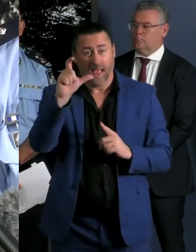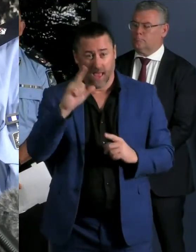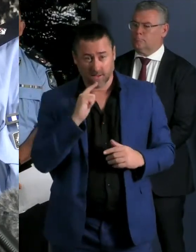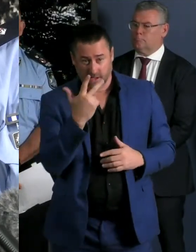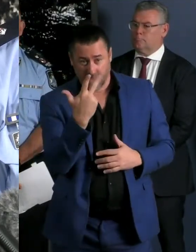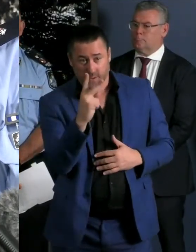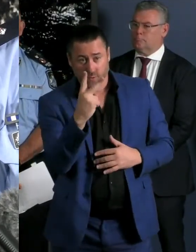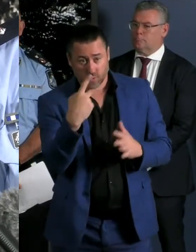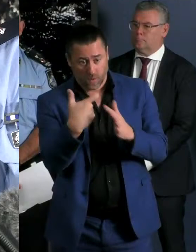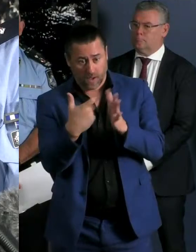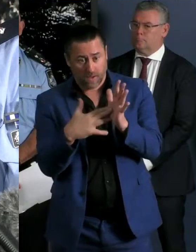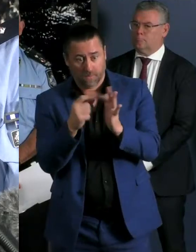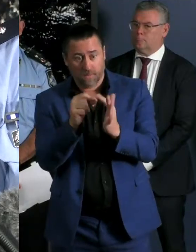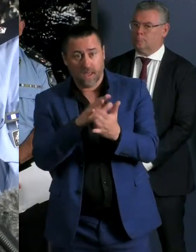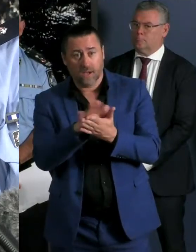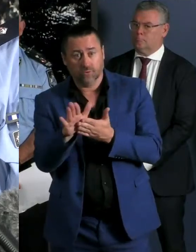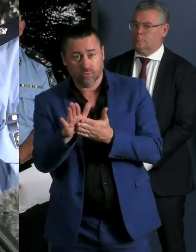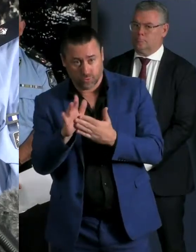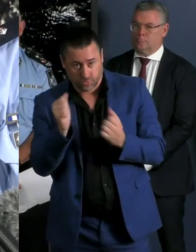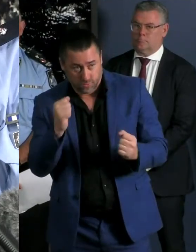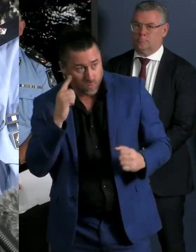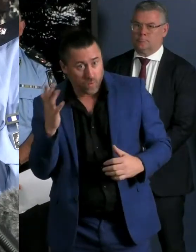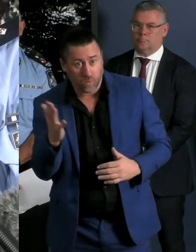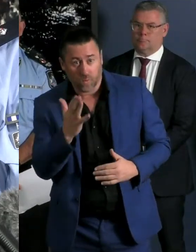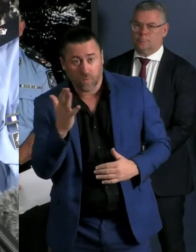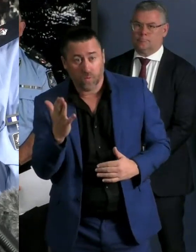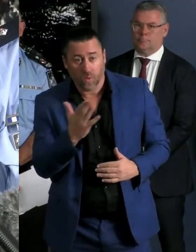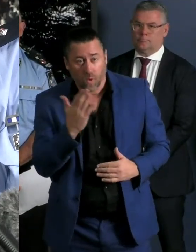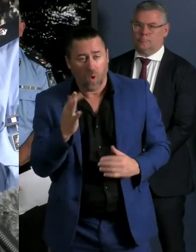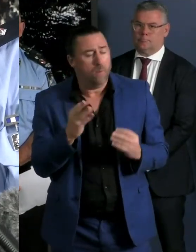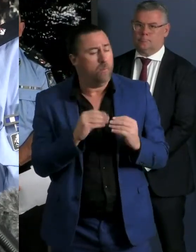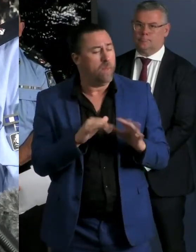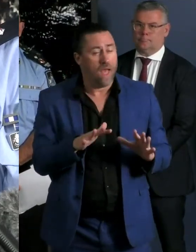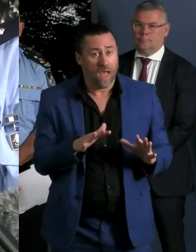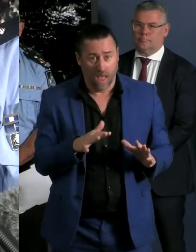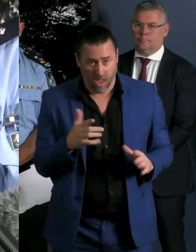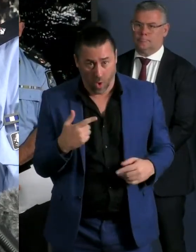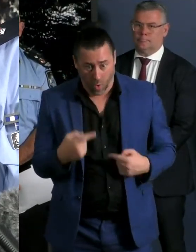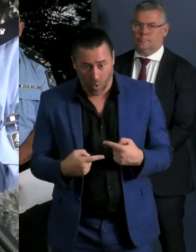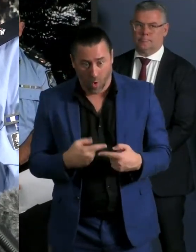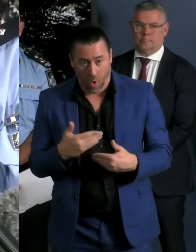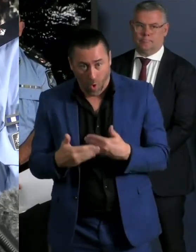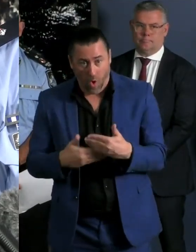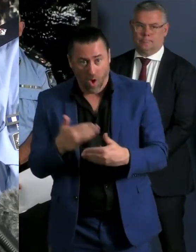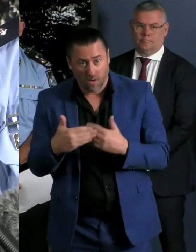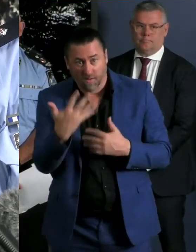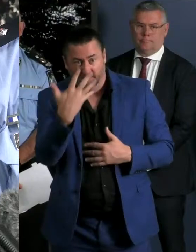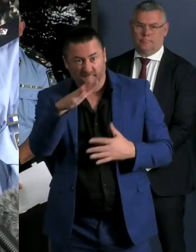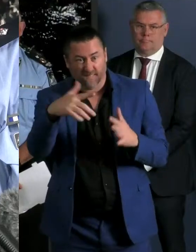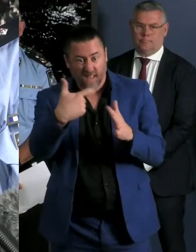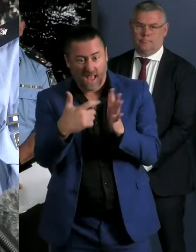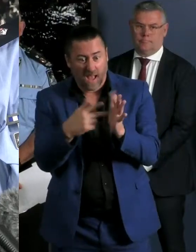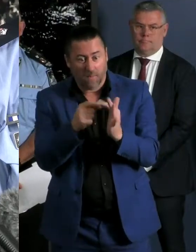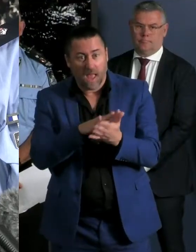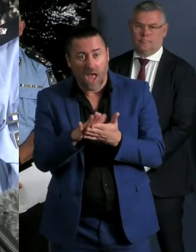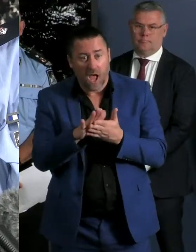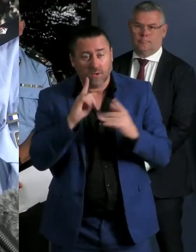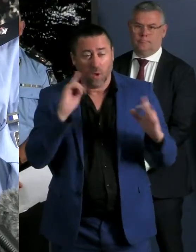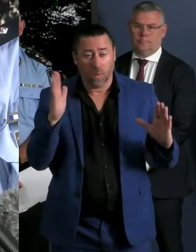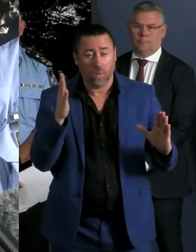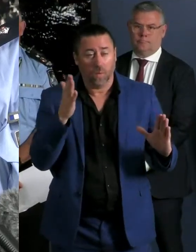up to 82 kilometres per hour and sustained winds of up to 50 kilometres per hour. So we are starting to see the impacts of